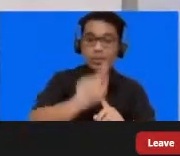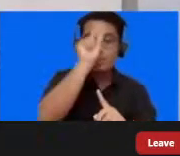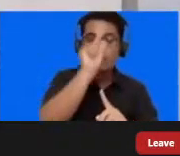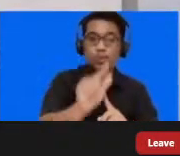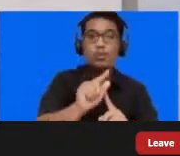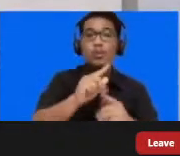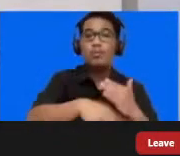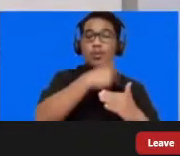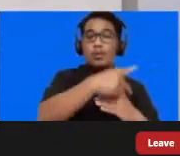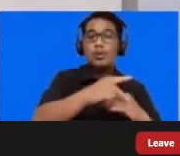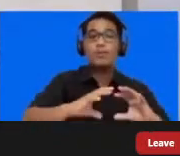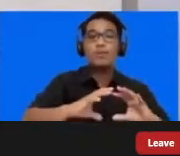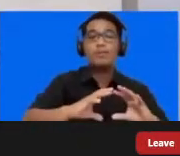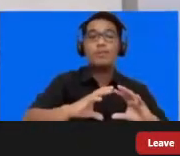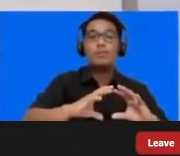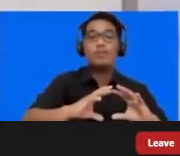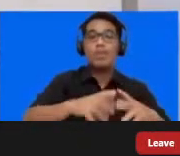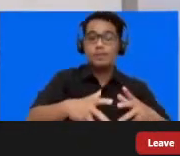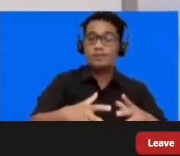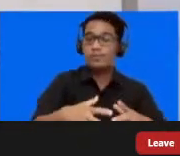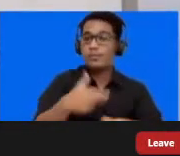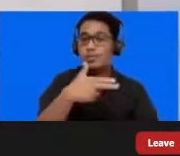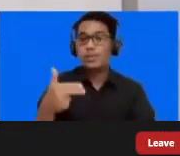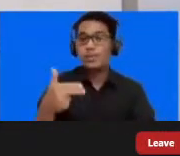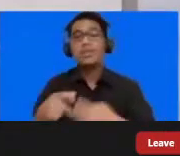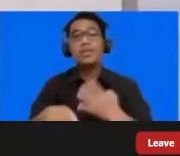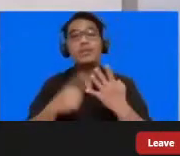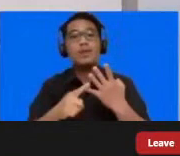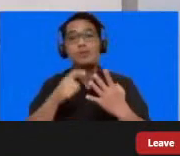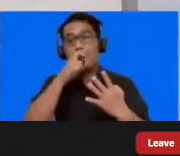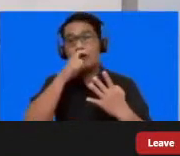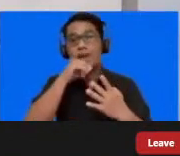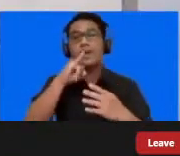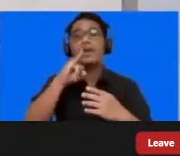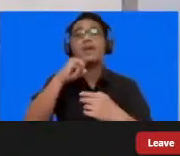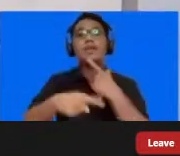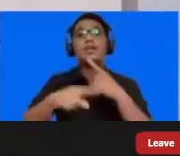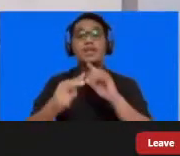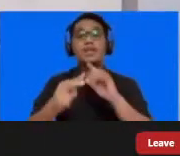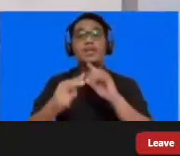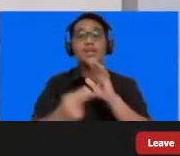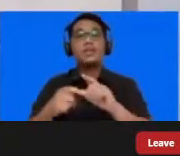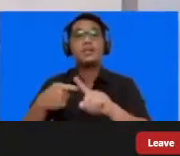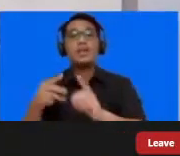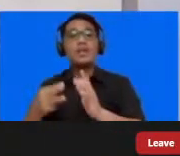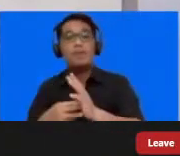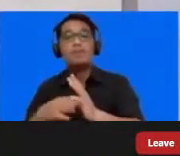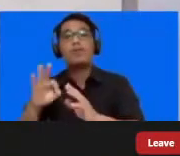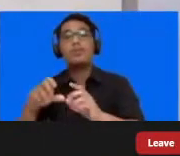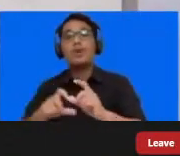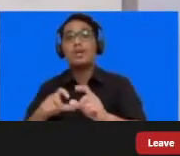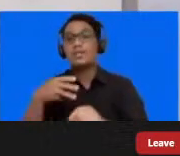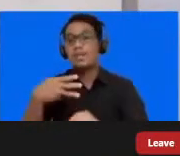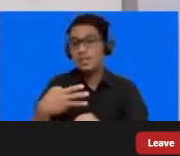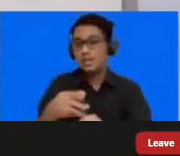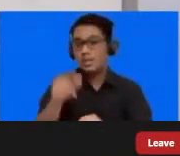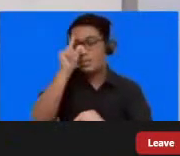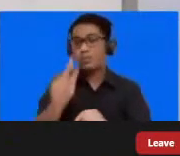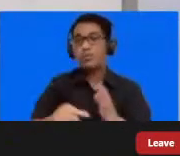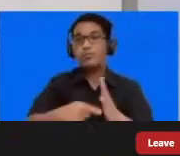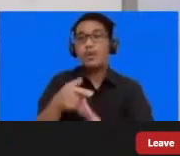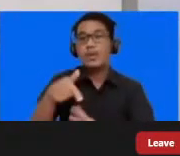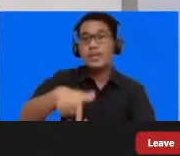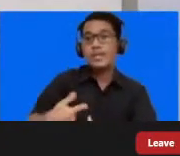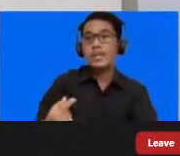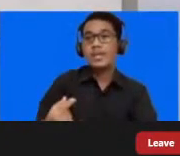Ian Kusmadiana from MOSA. So to begin this session, we would like to invite our moderator to